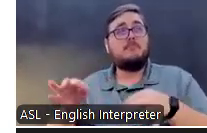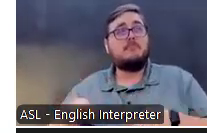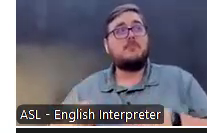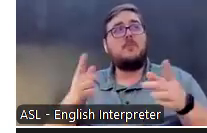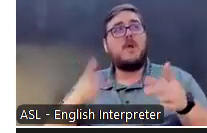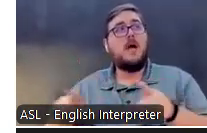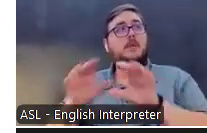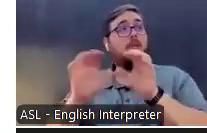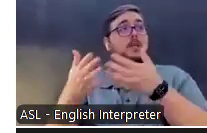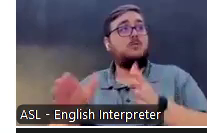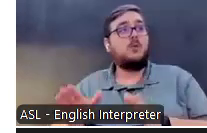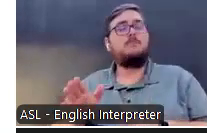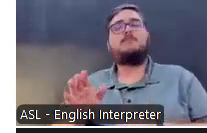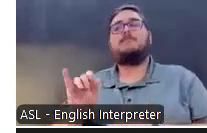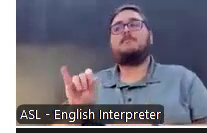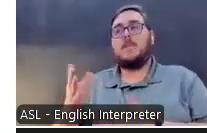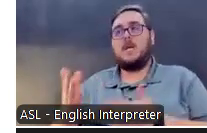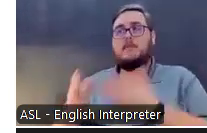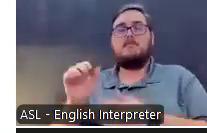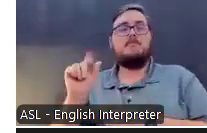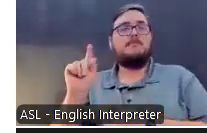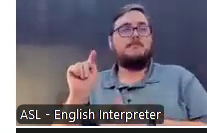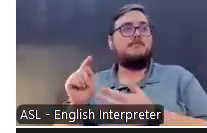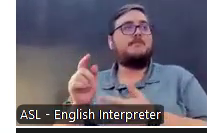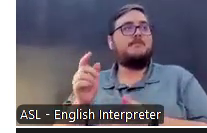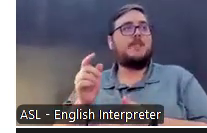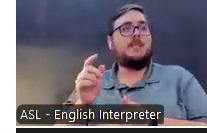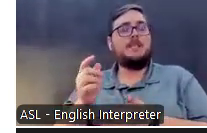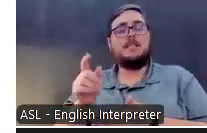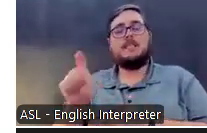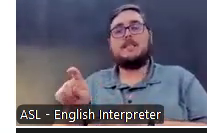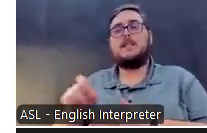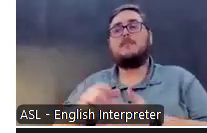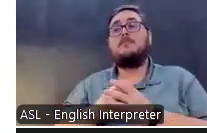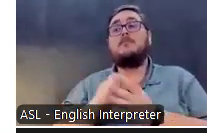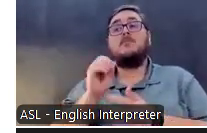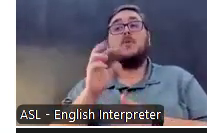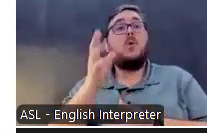parent asking if a student may need AT to help their child, such as with writing.